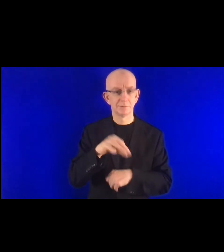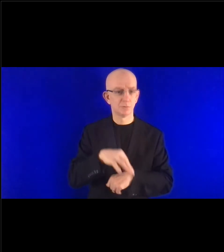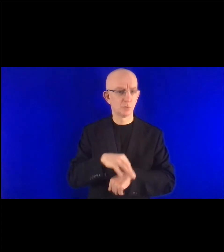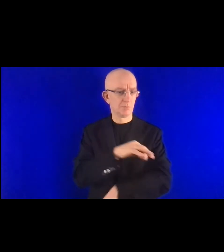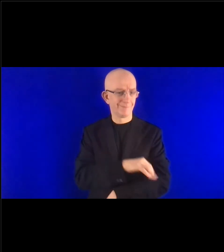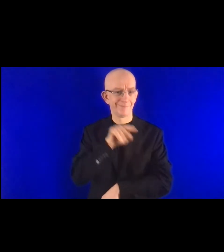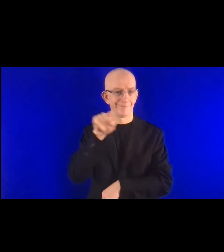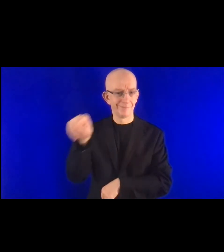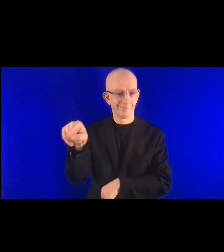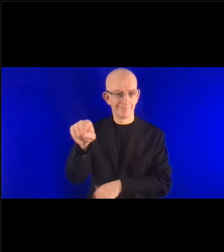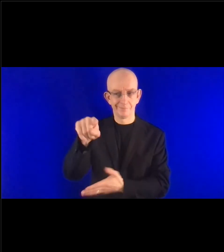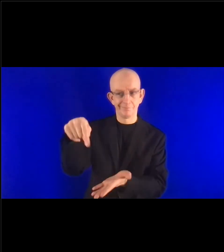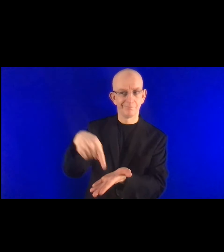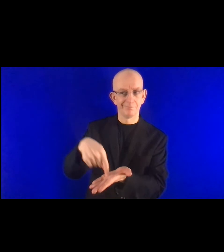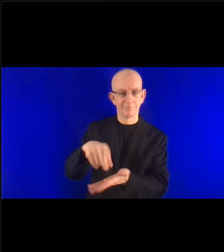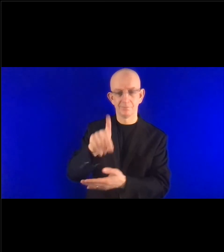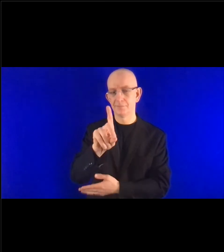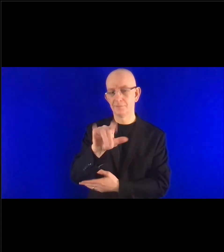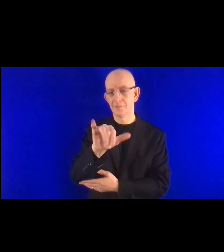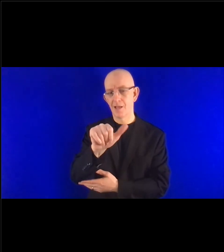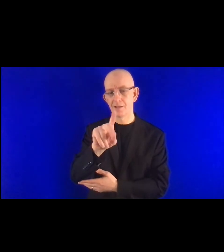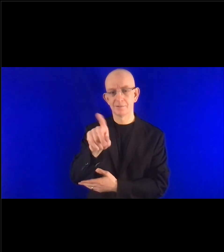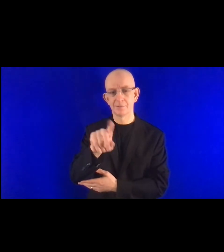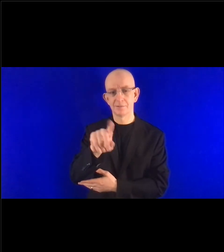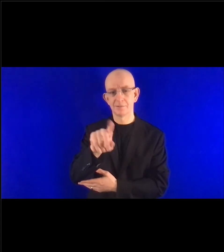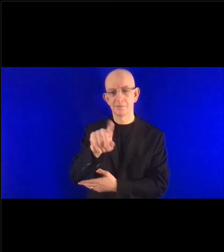speak about recommendation number 6,